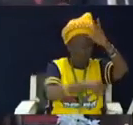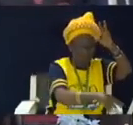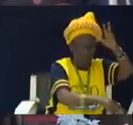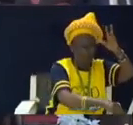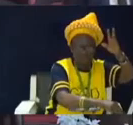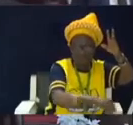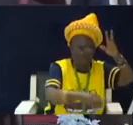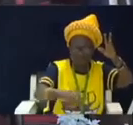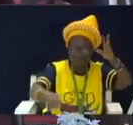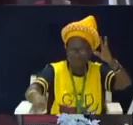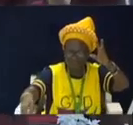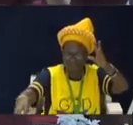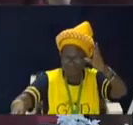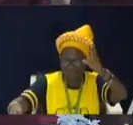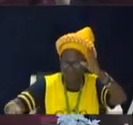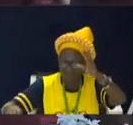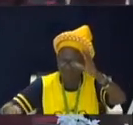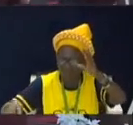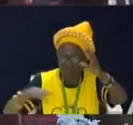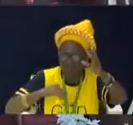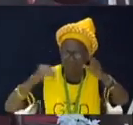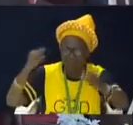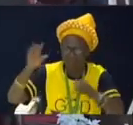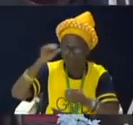Amen. And of the Son.